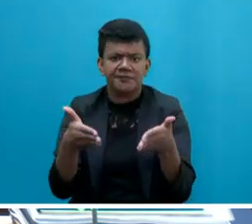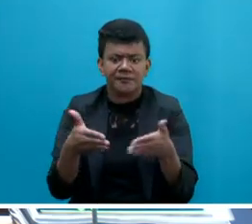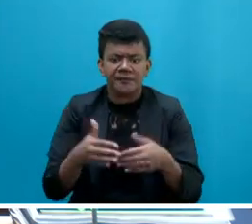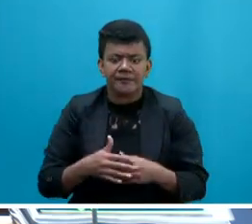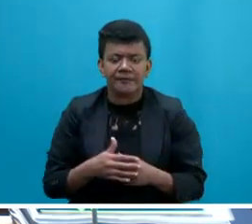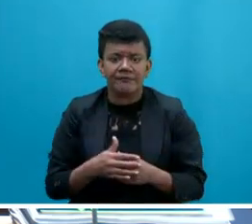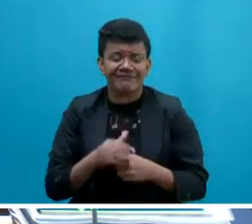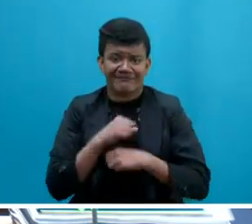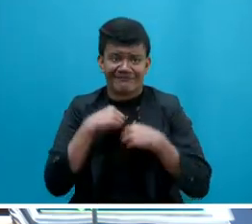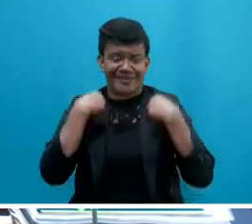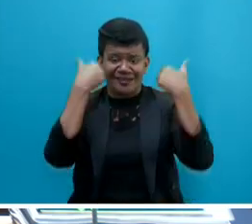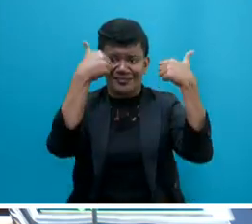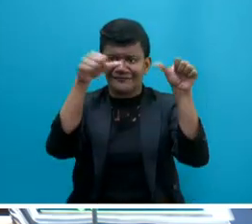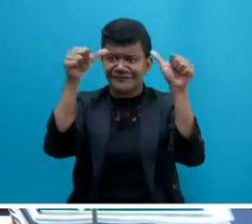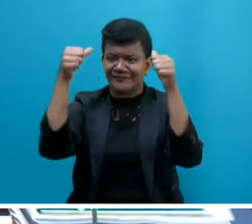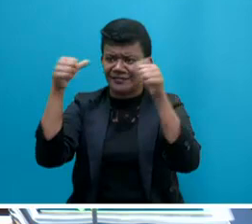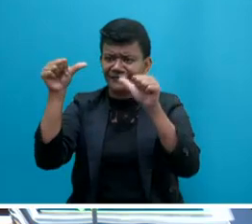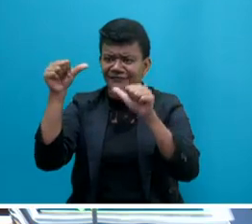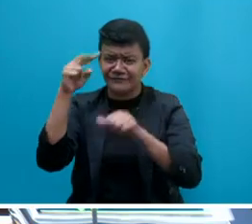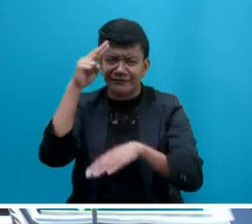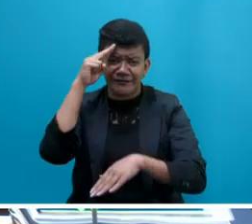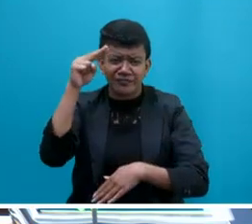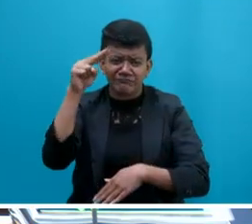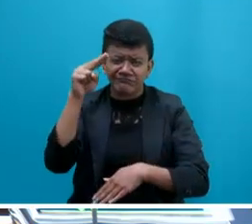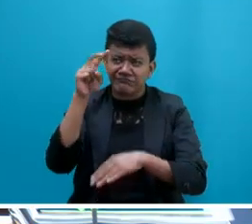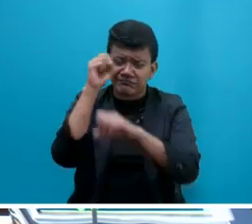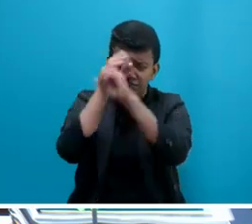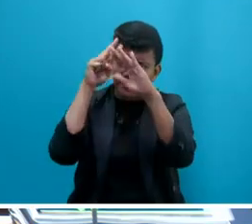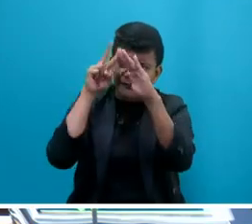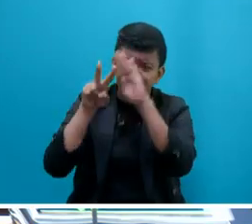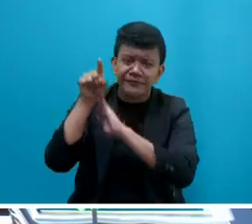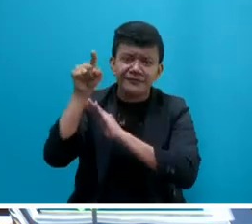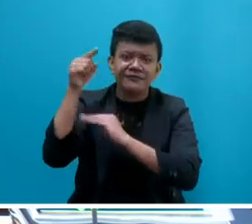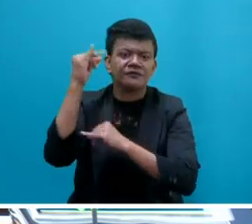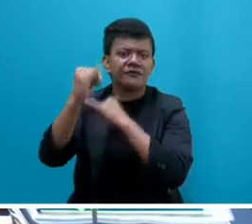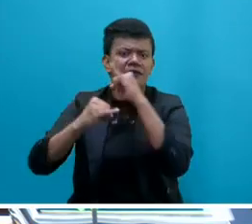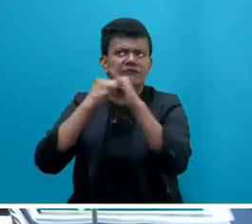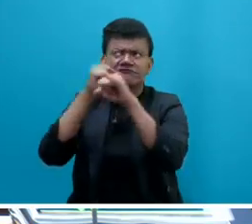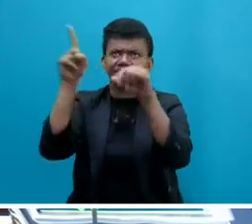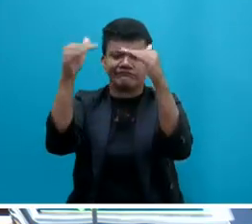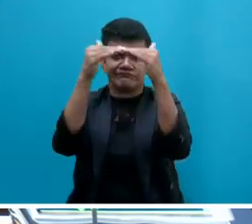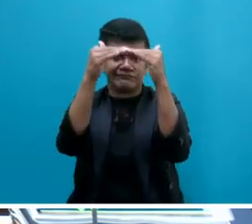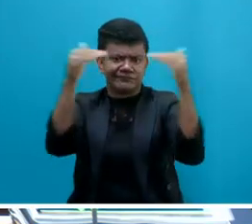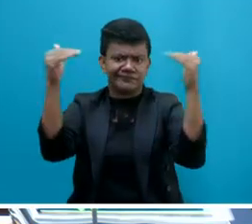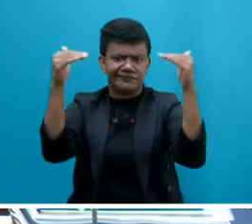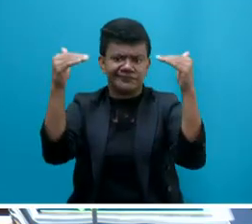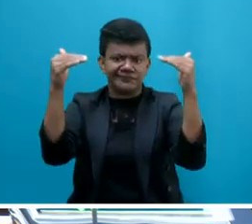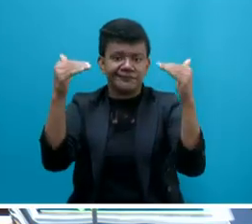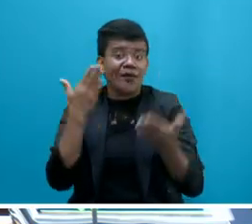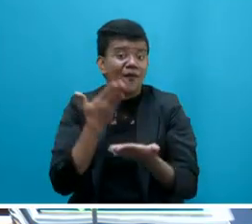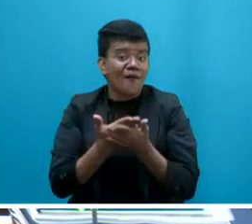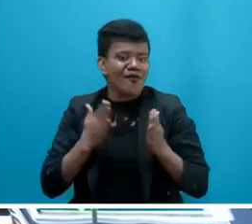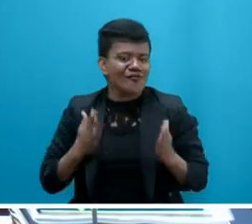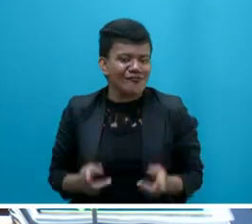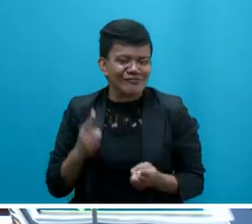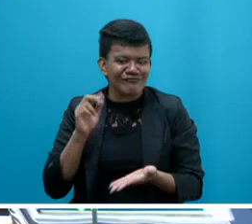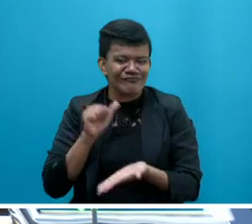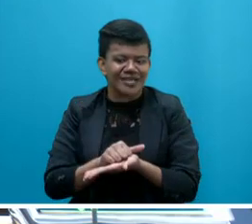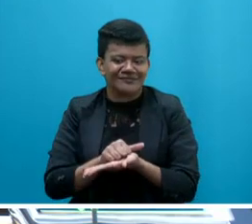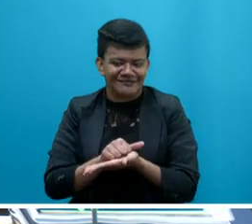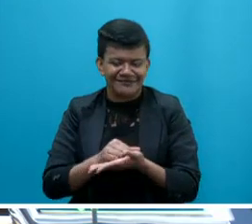submitting to international benchmarks for human rights implementation. Mr. Speaker, sir, we